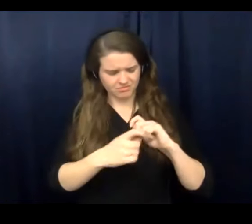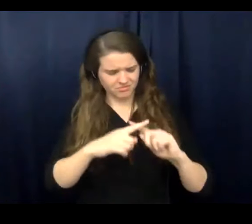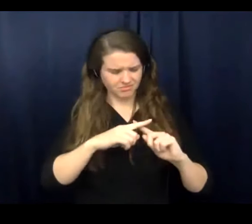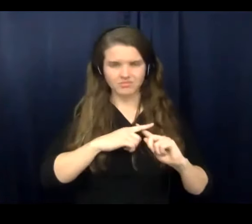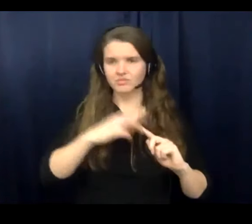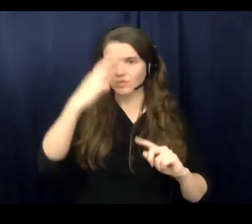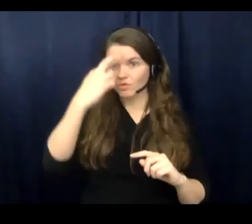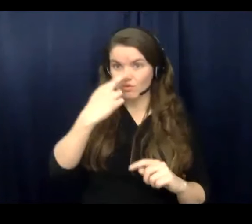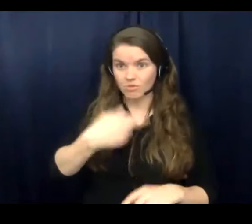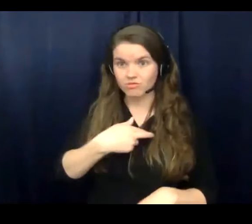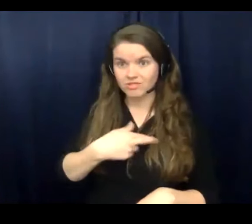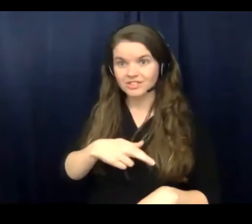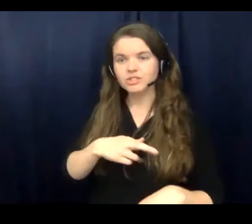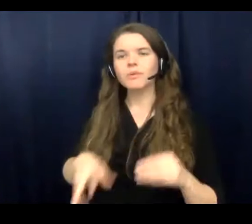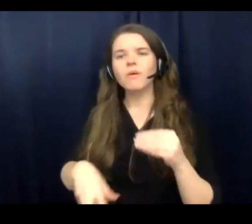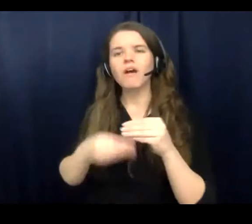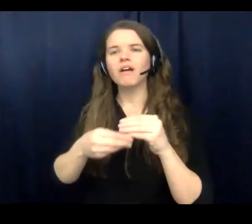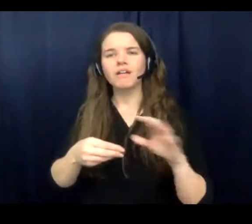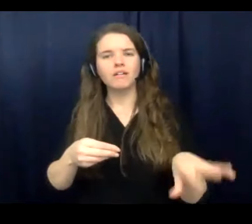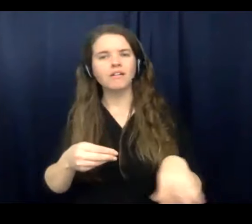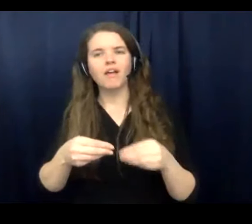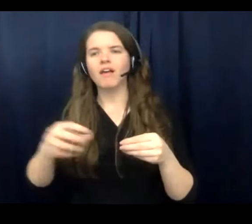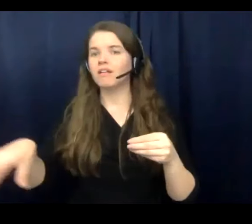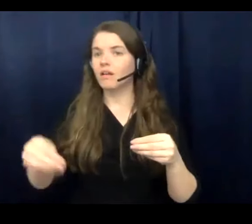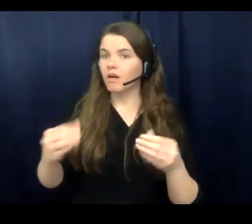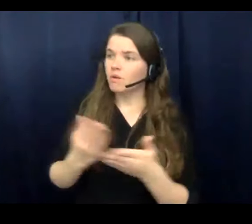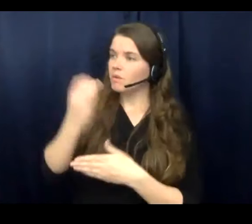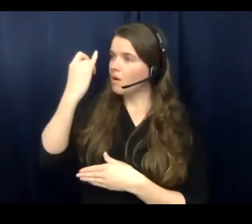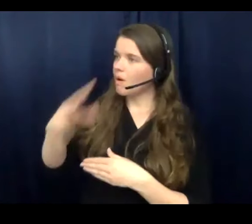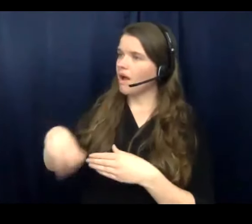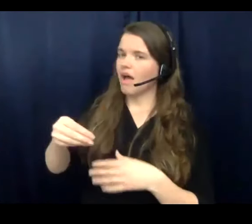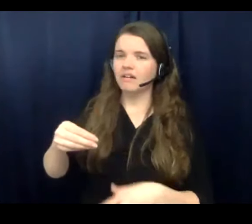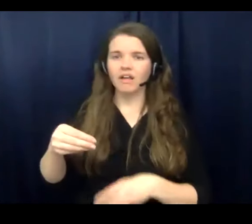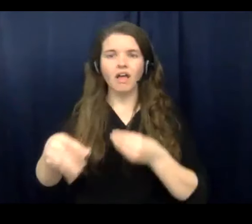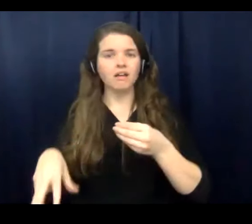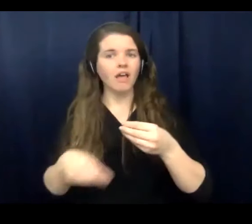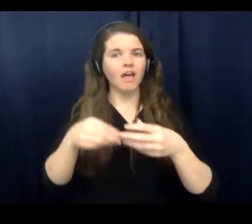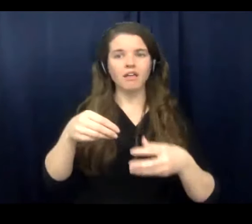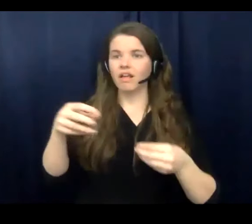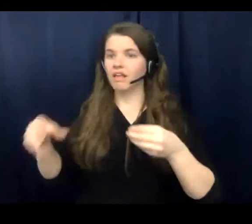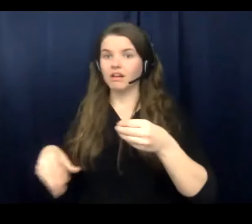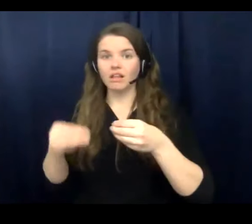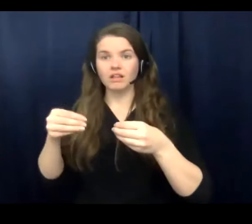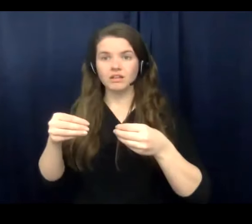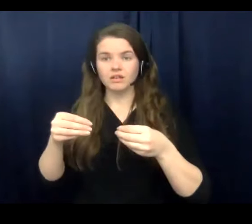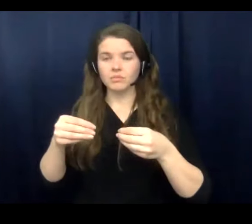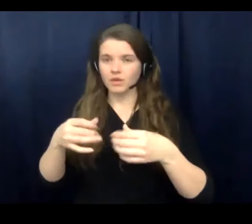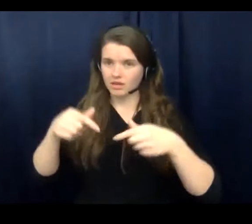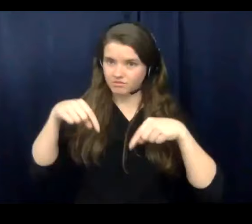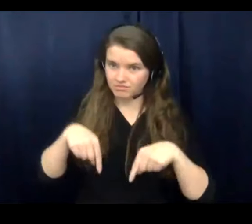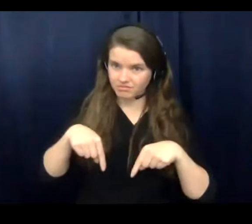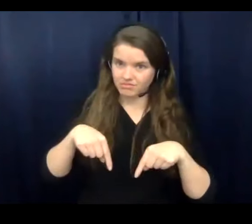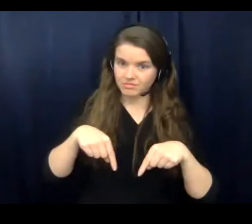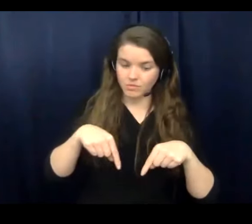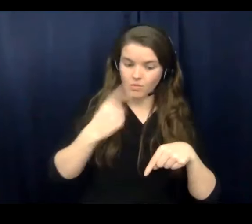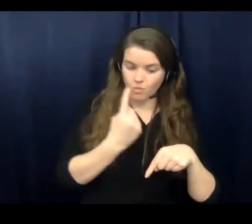was additive. It was the idea that when you picked up a new thought, you just added it to the previous thought. It was not an actual demarcation from going